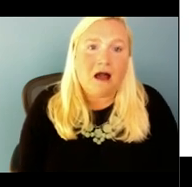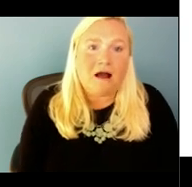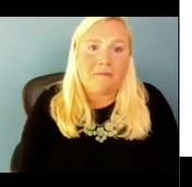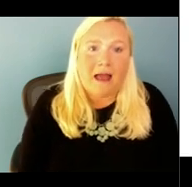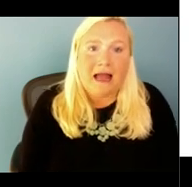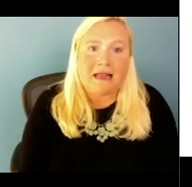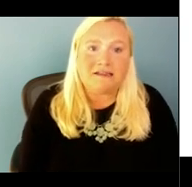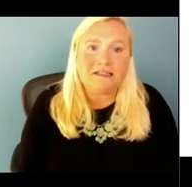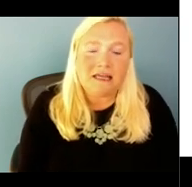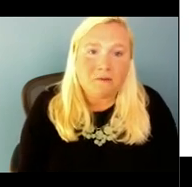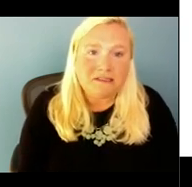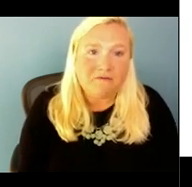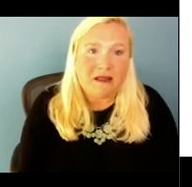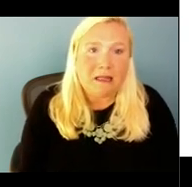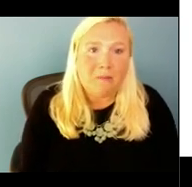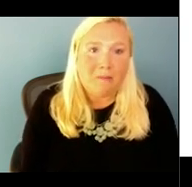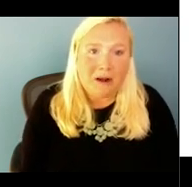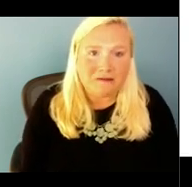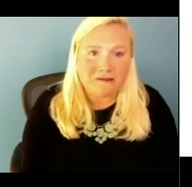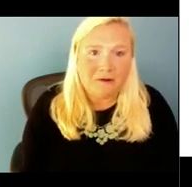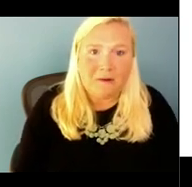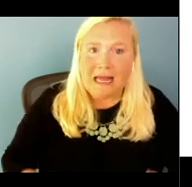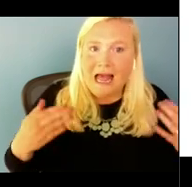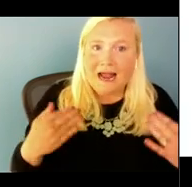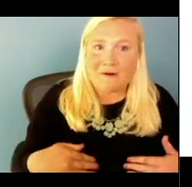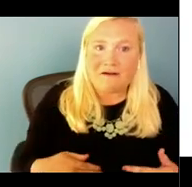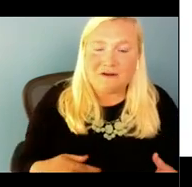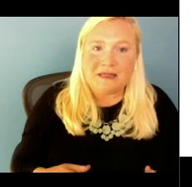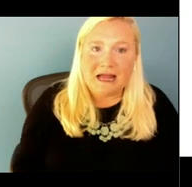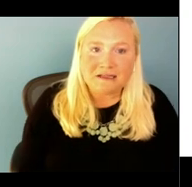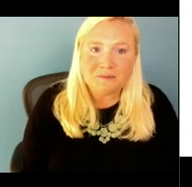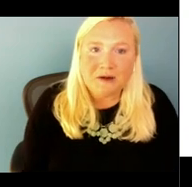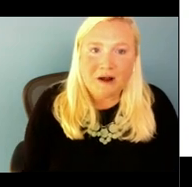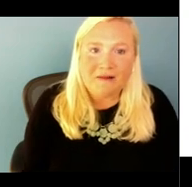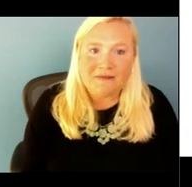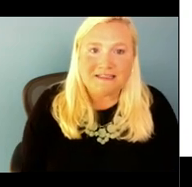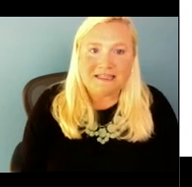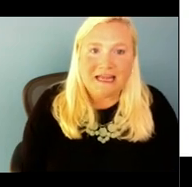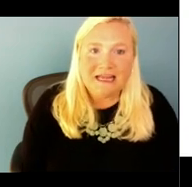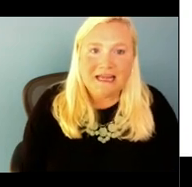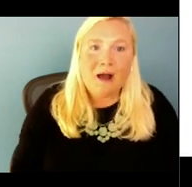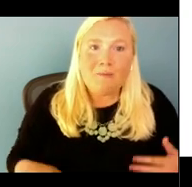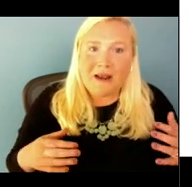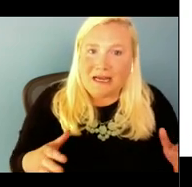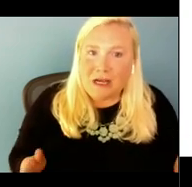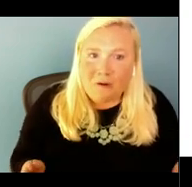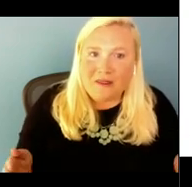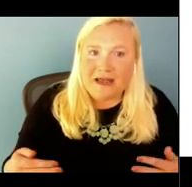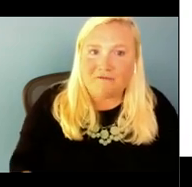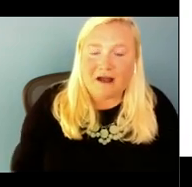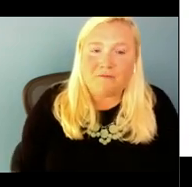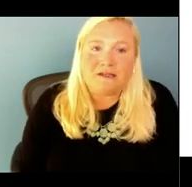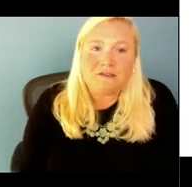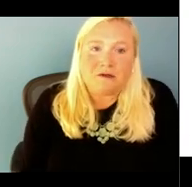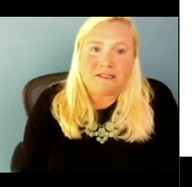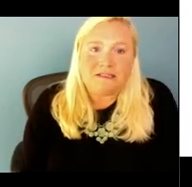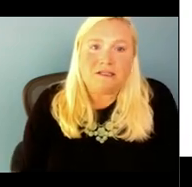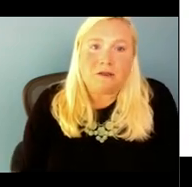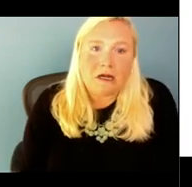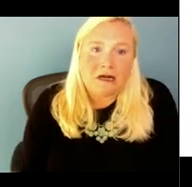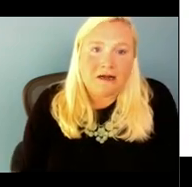field and seeing what's available, but also knowing I don't have to be the expert on this thing, but I know that I can